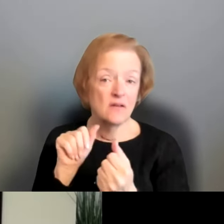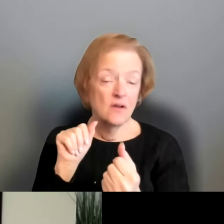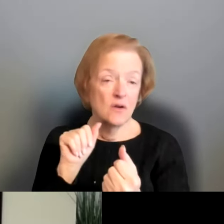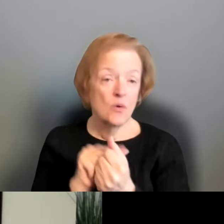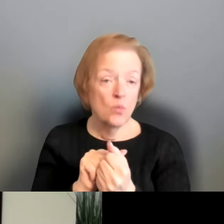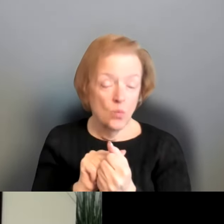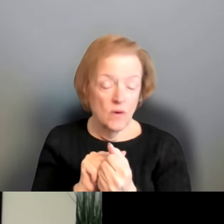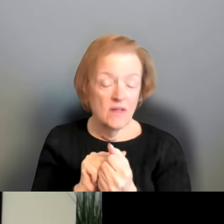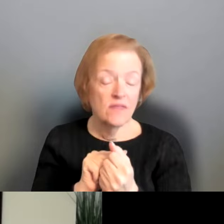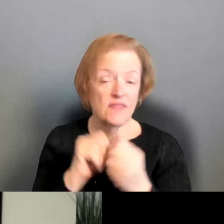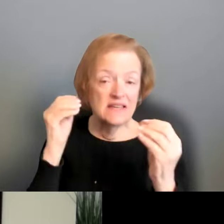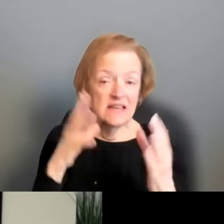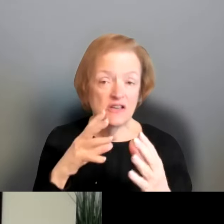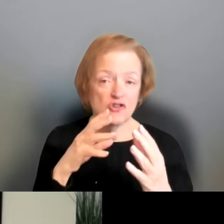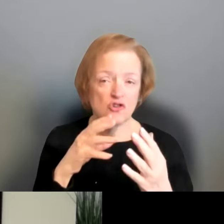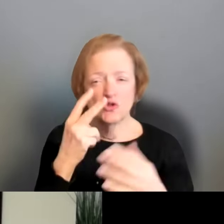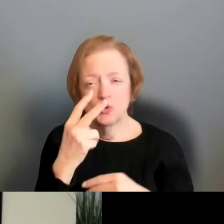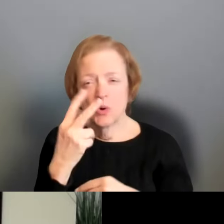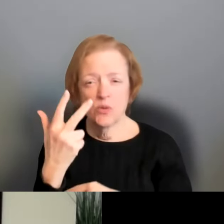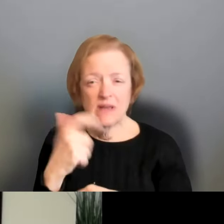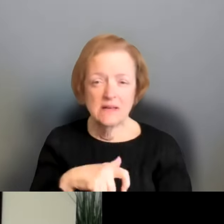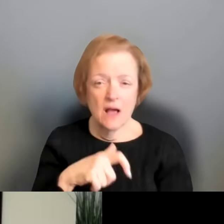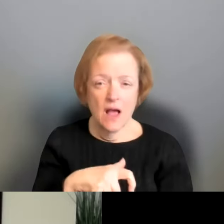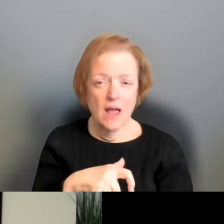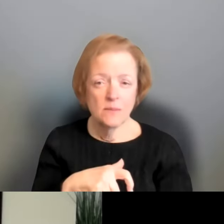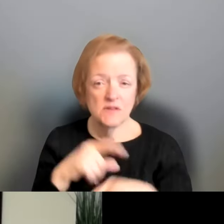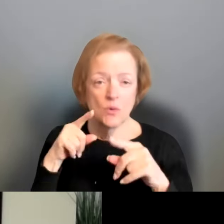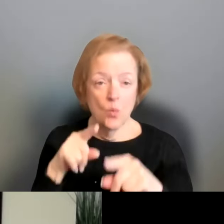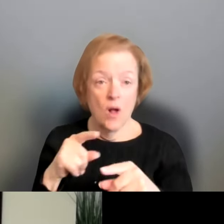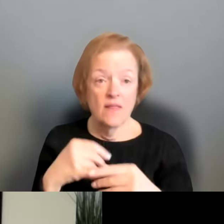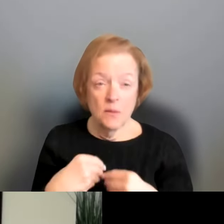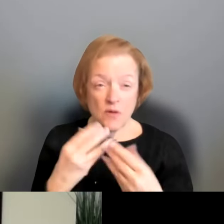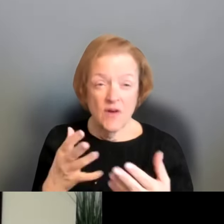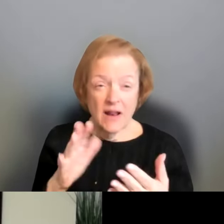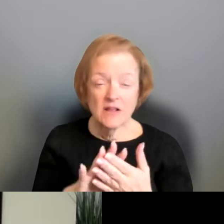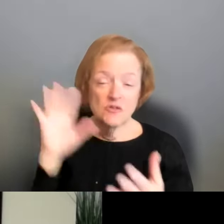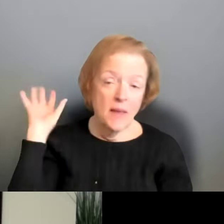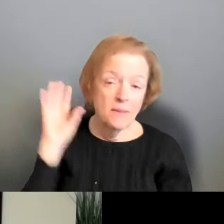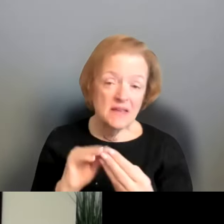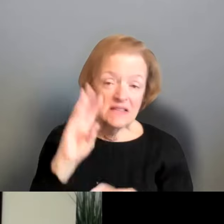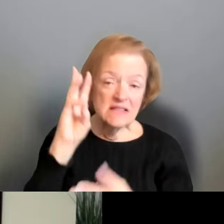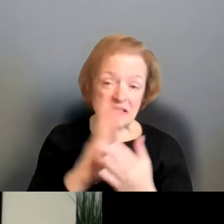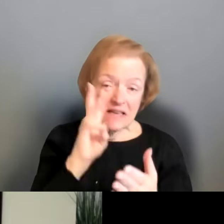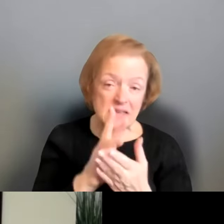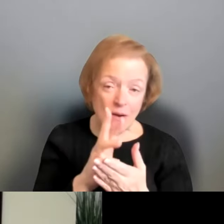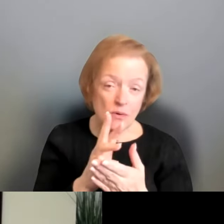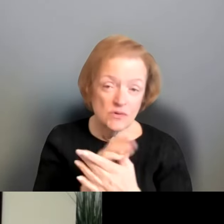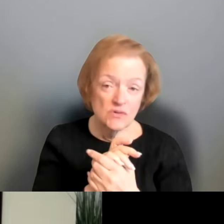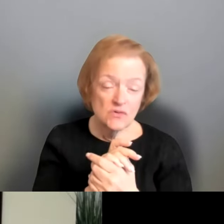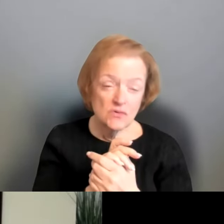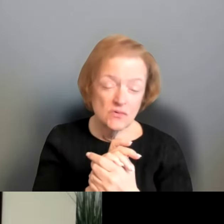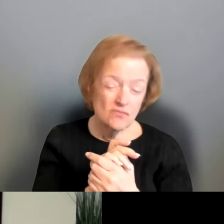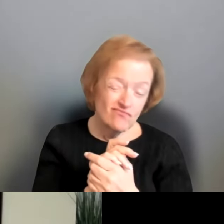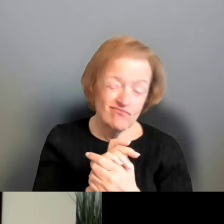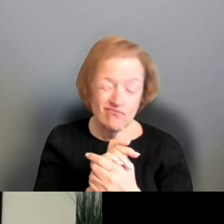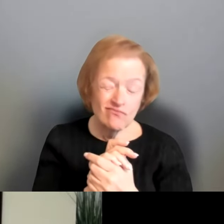delivery, just to make sure that they feel confident. So it's probably about 6 hours all in total. Yeah. And